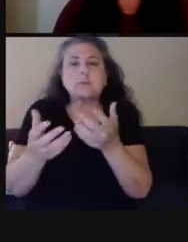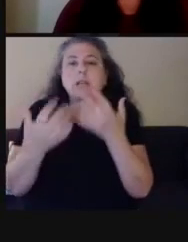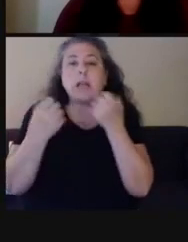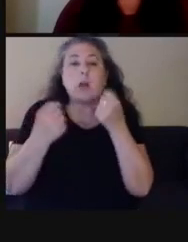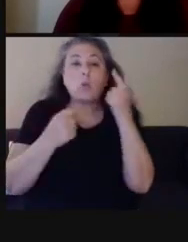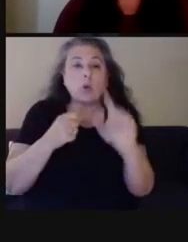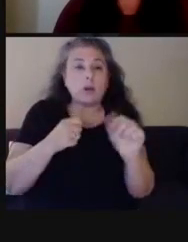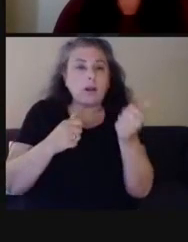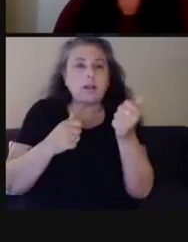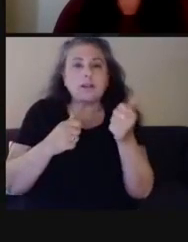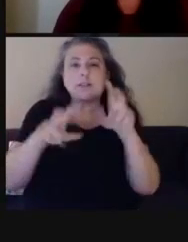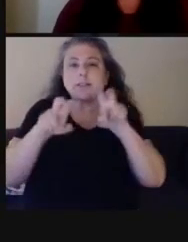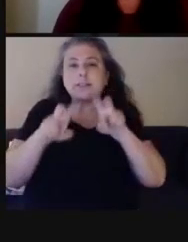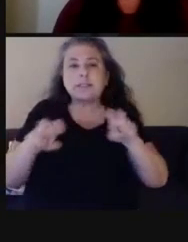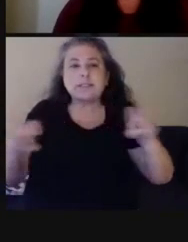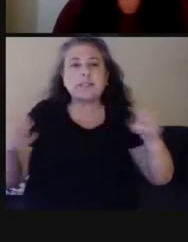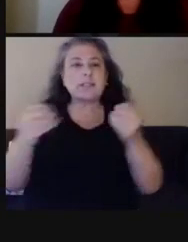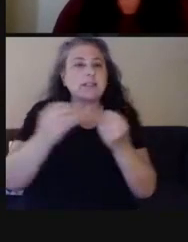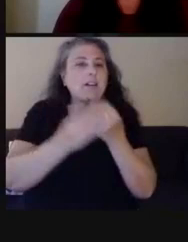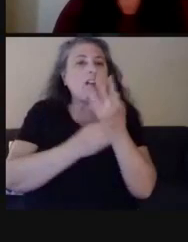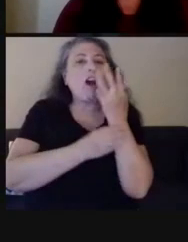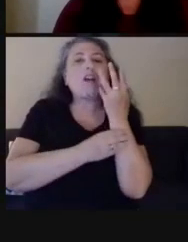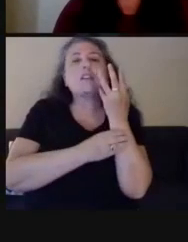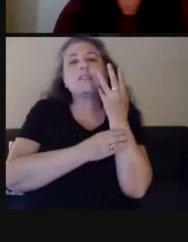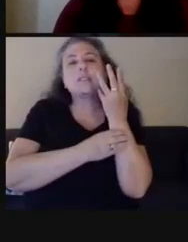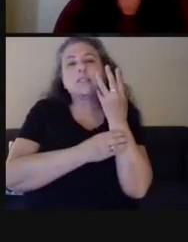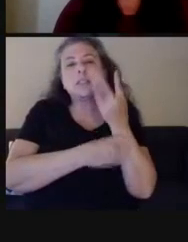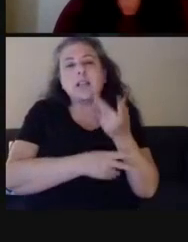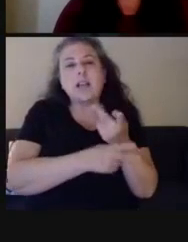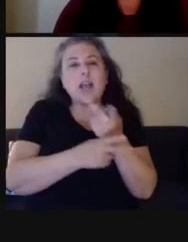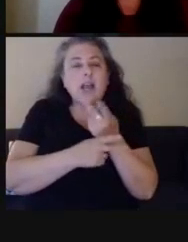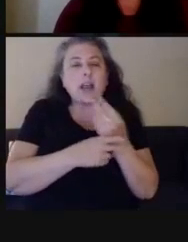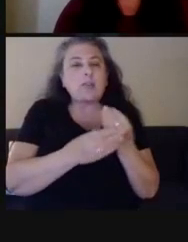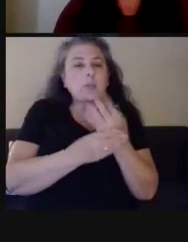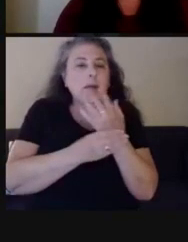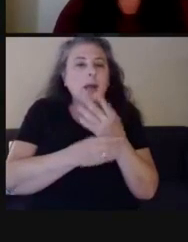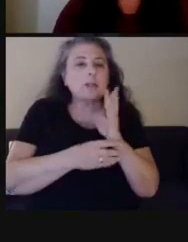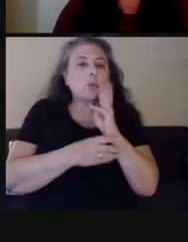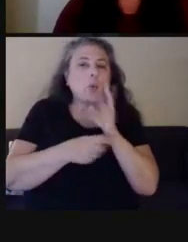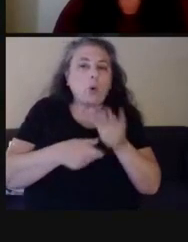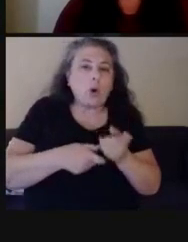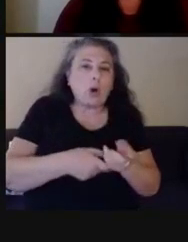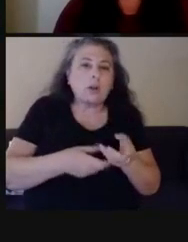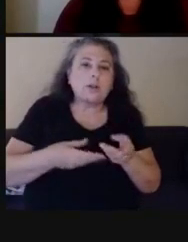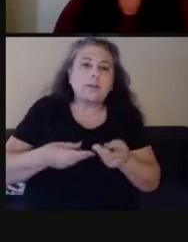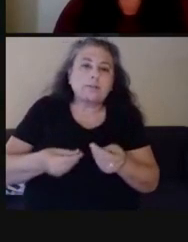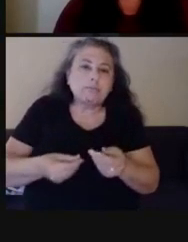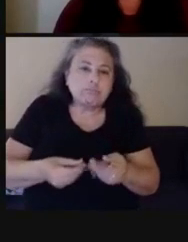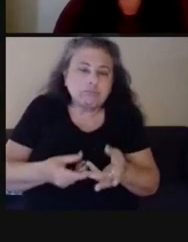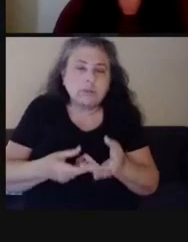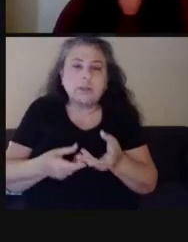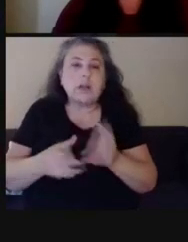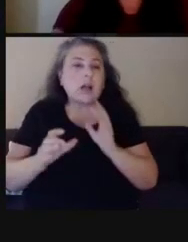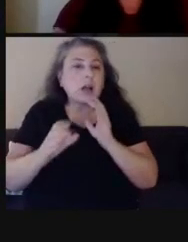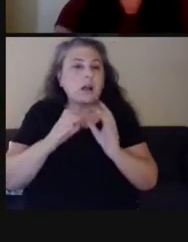Just by sitting in the garden, tending to the plants, watering the plants, conversations just